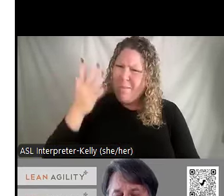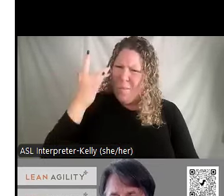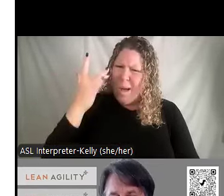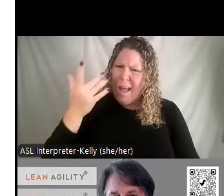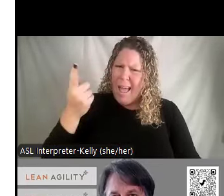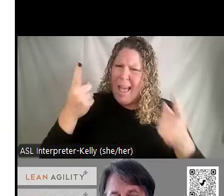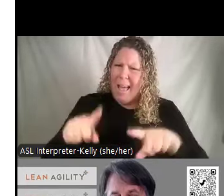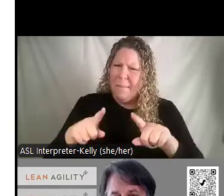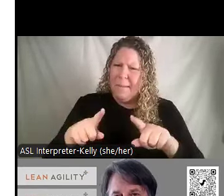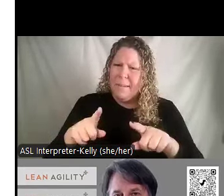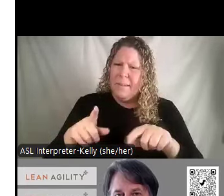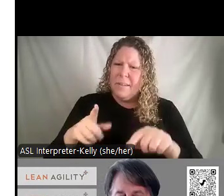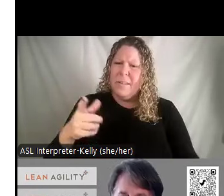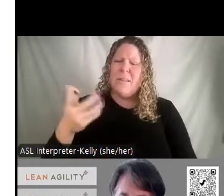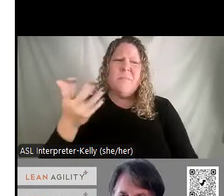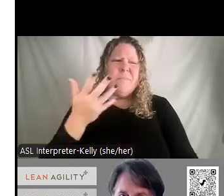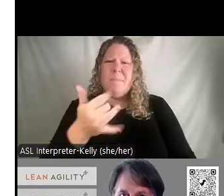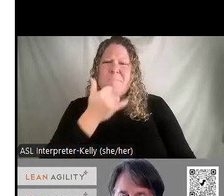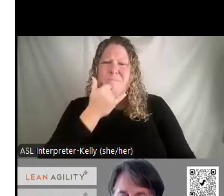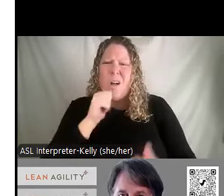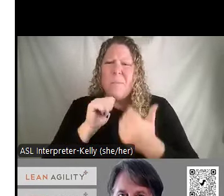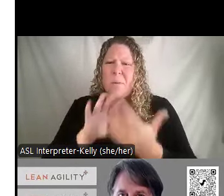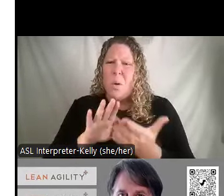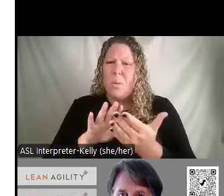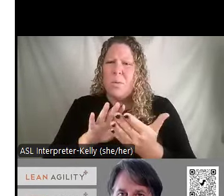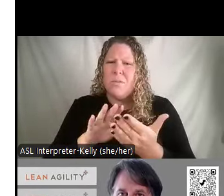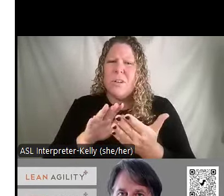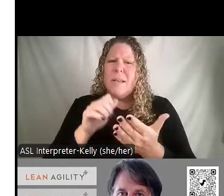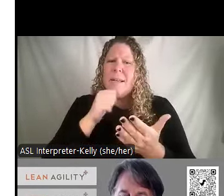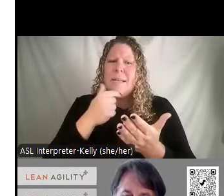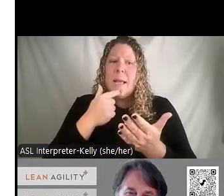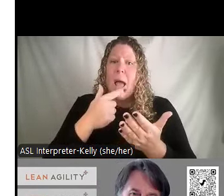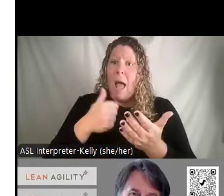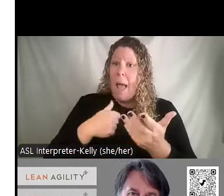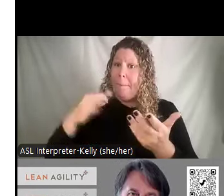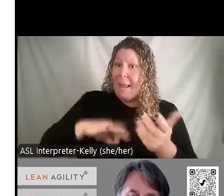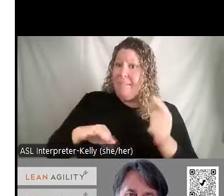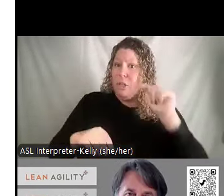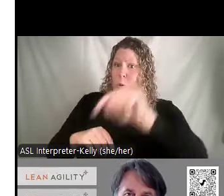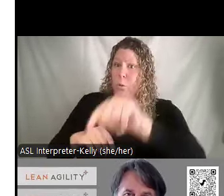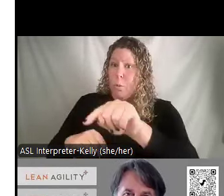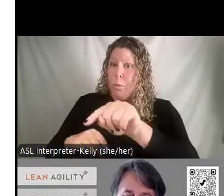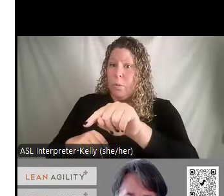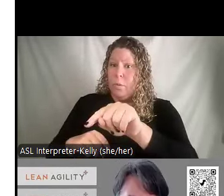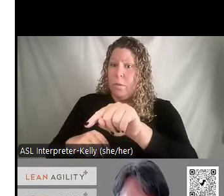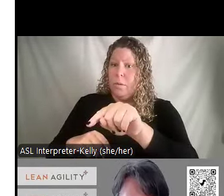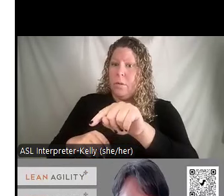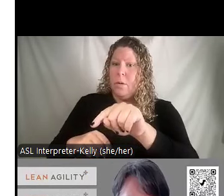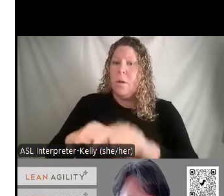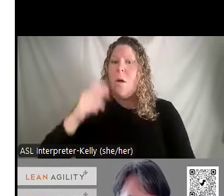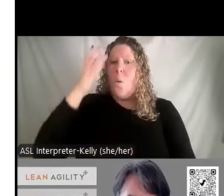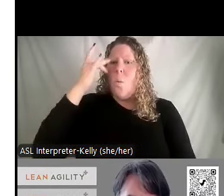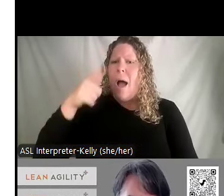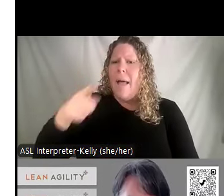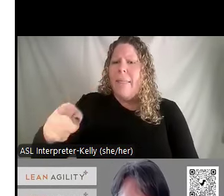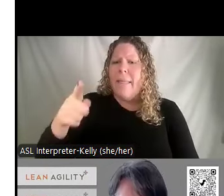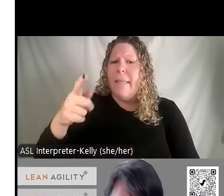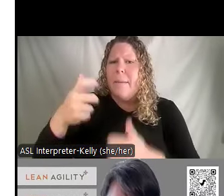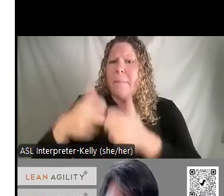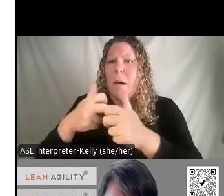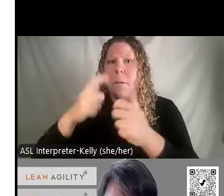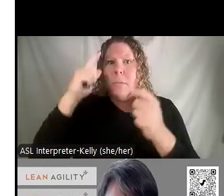you're starting with the wrong approach. Instead of saying, here's what I can do for you, why don't you try to figure out what's keeping them awake at night? So